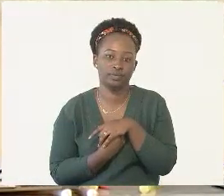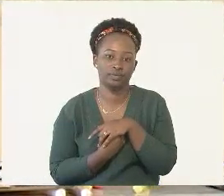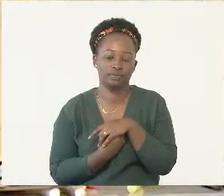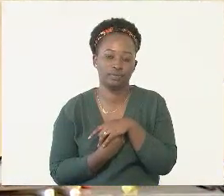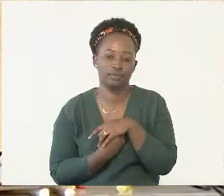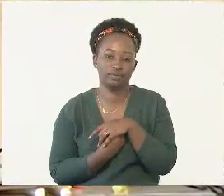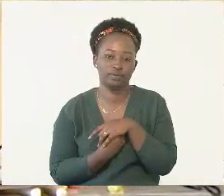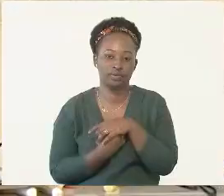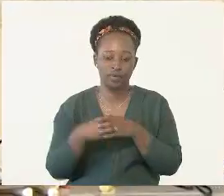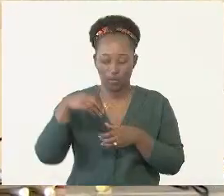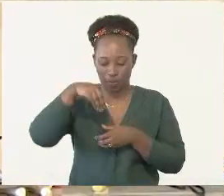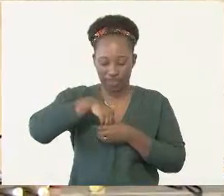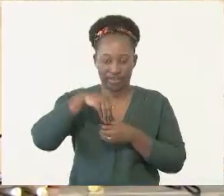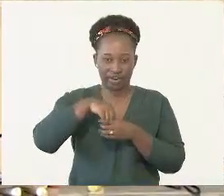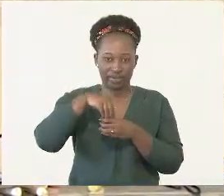within